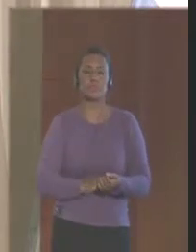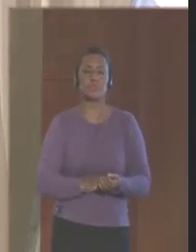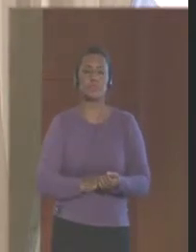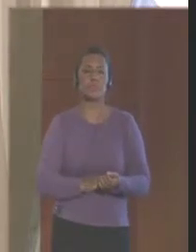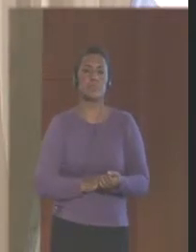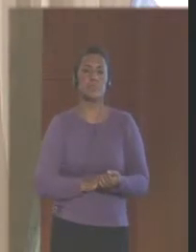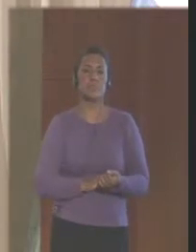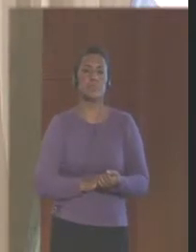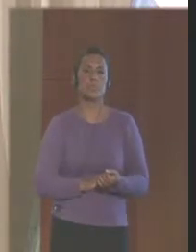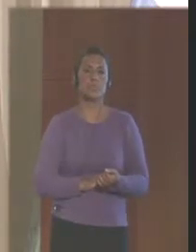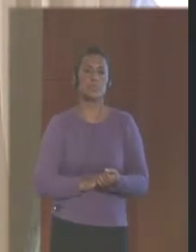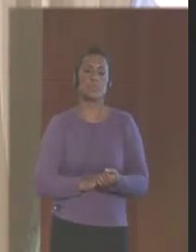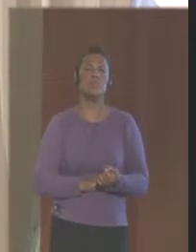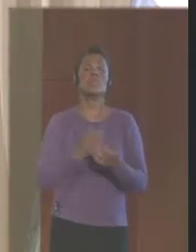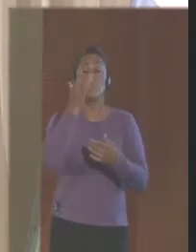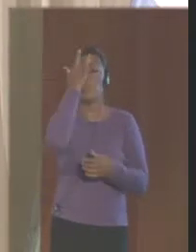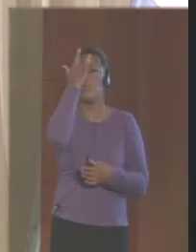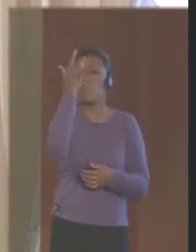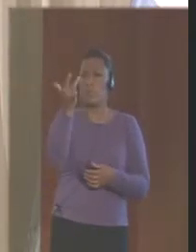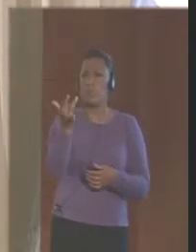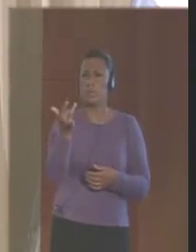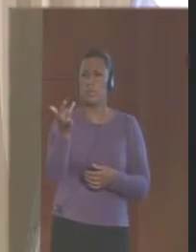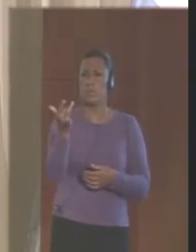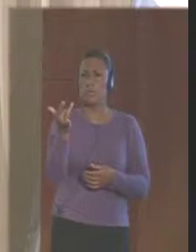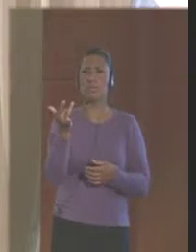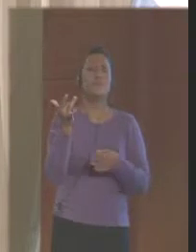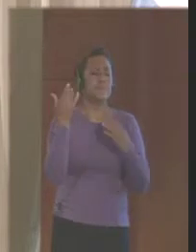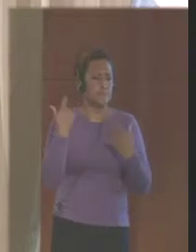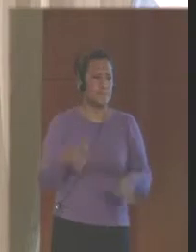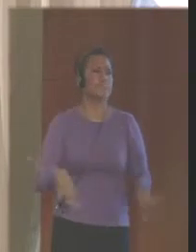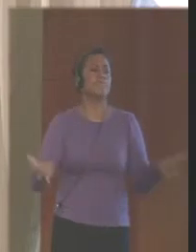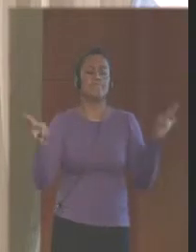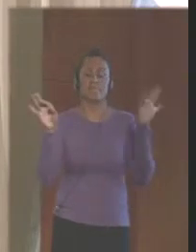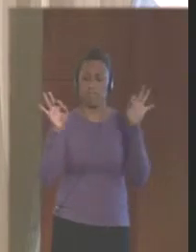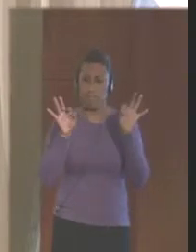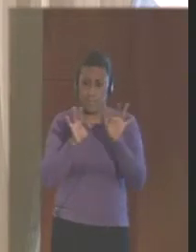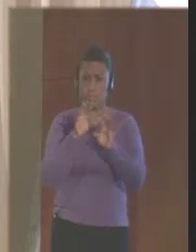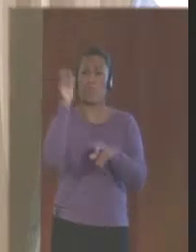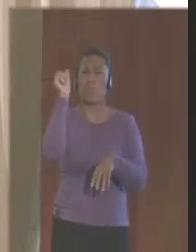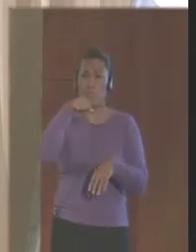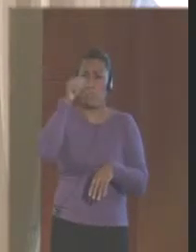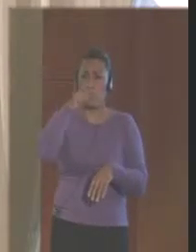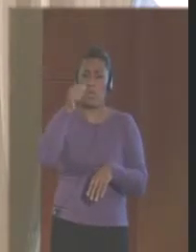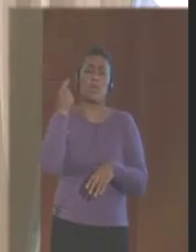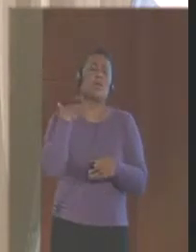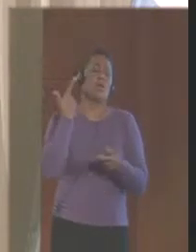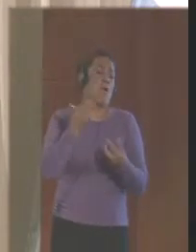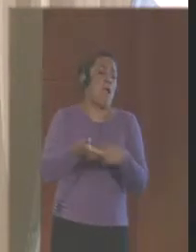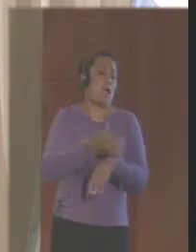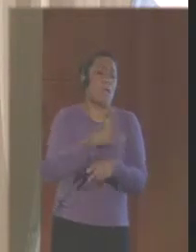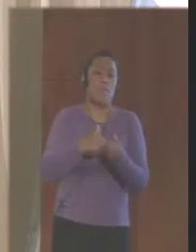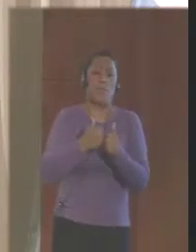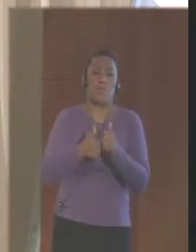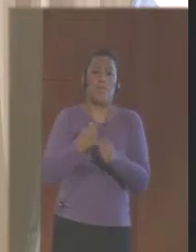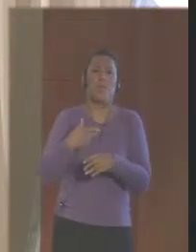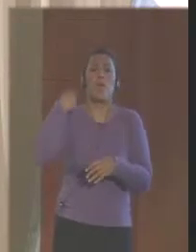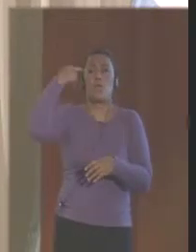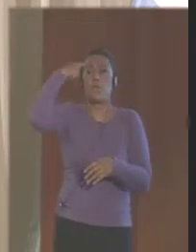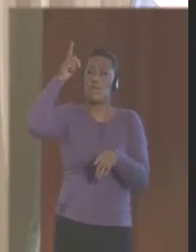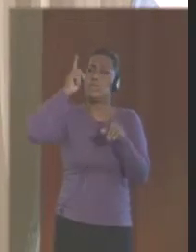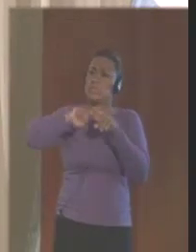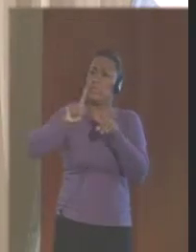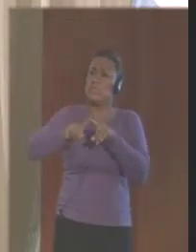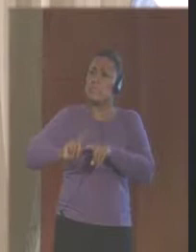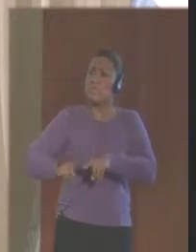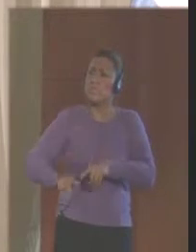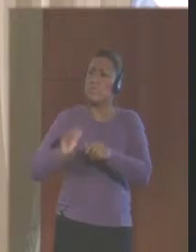successive governments as it relates to when rain falls. And also, coupled with this, we are